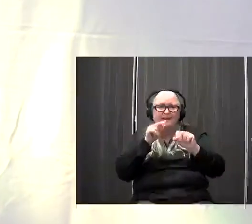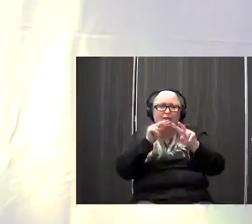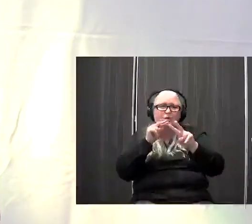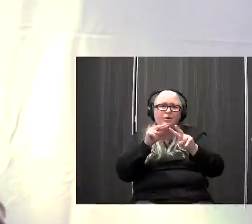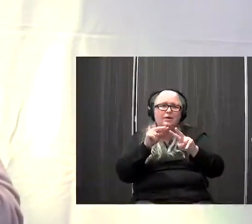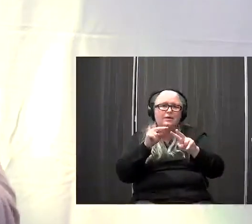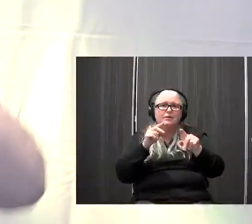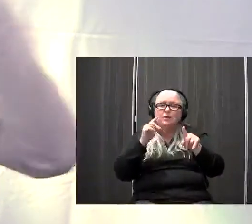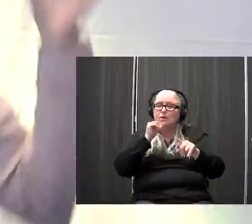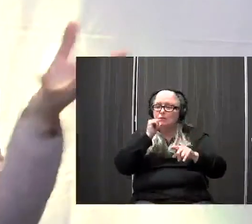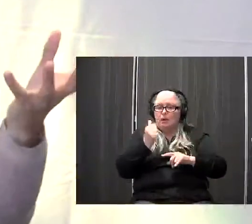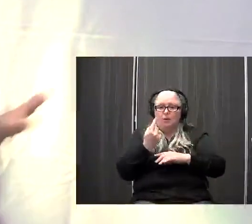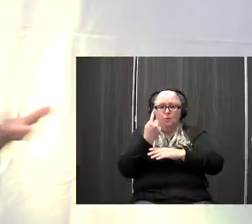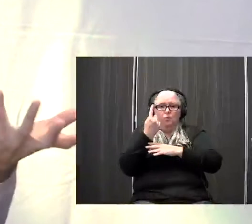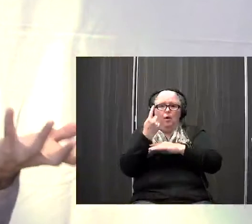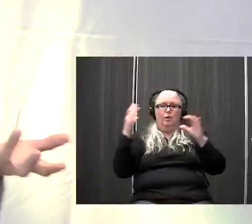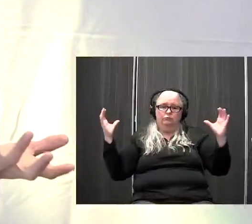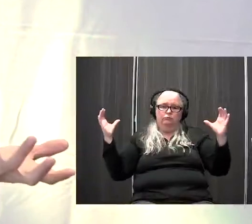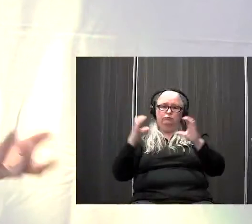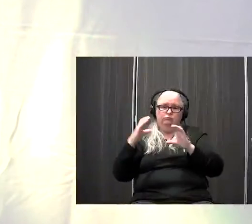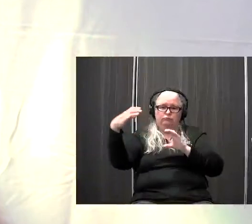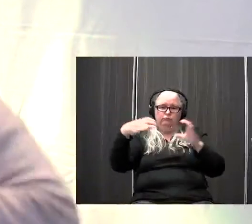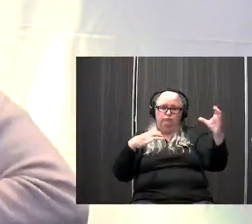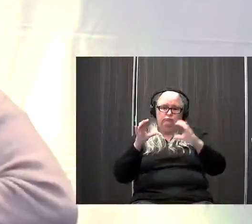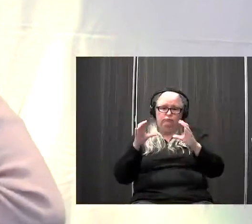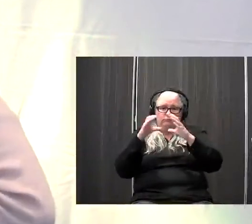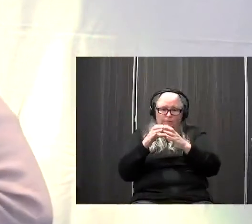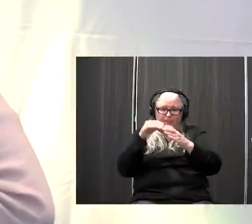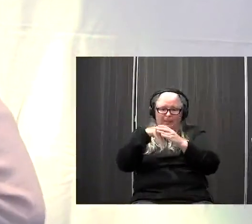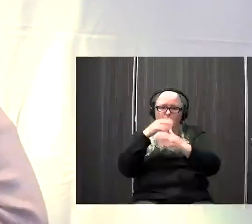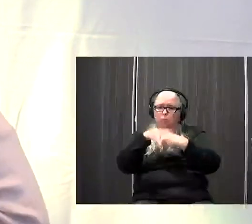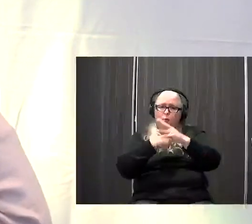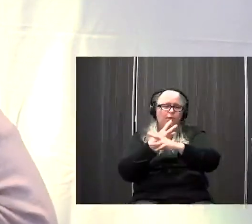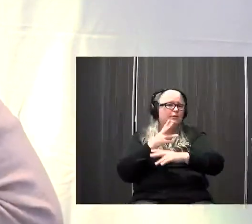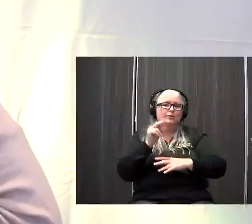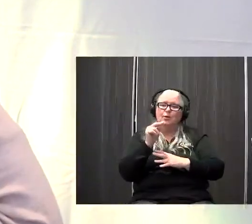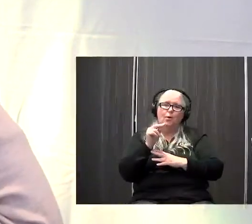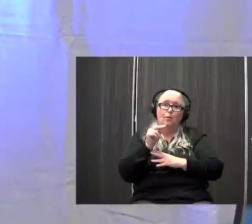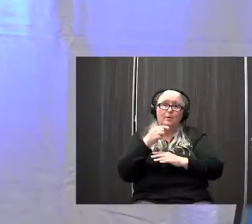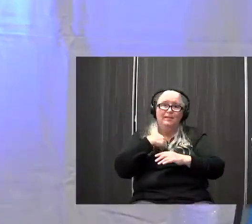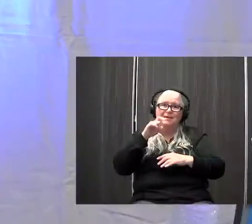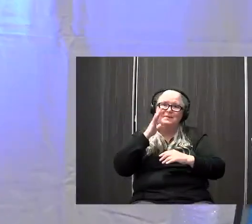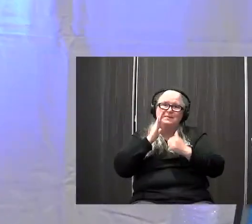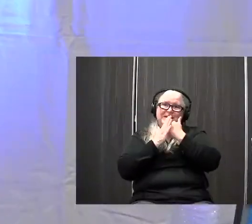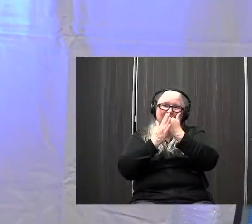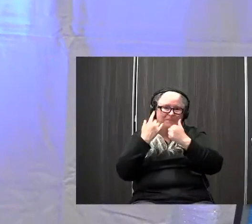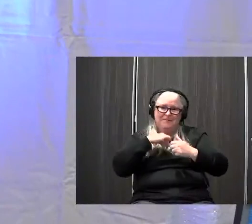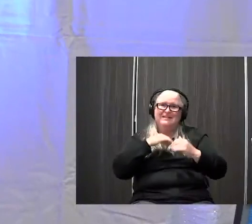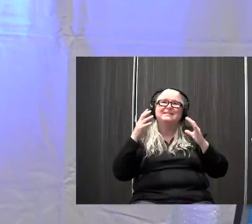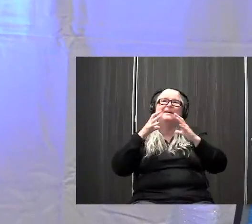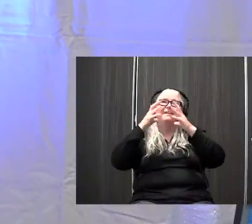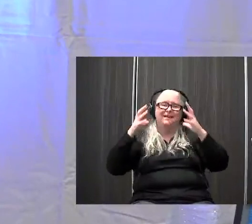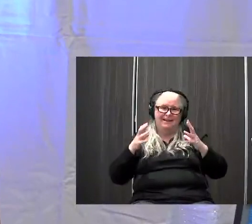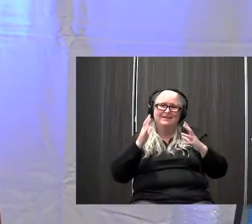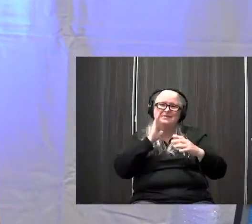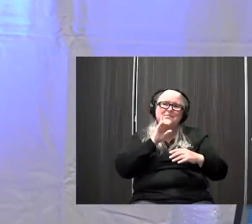not necessarily one unified There's database not. across the world. No, there's not. There should be, though. That would help us out so much if It we would. could. It It would.